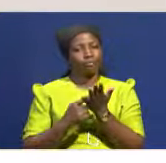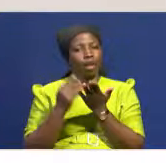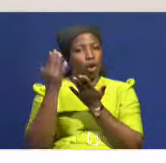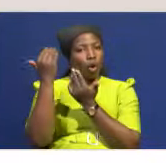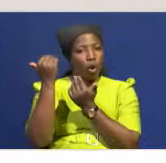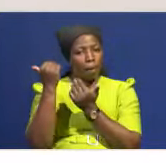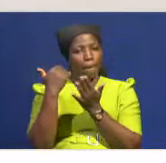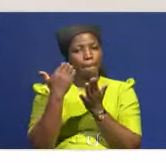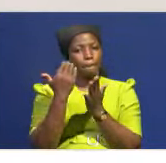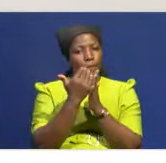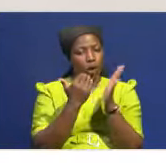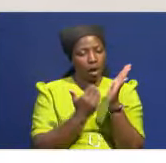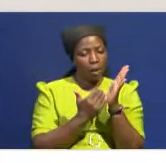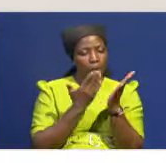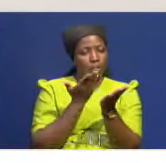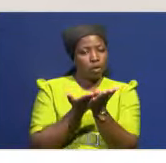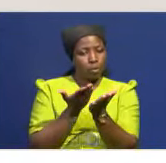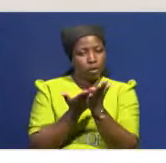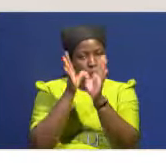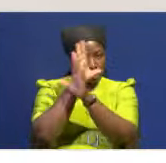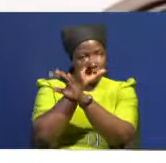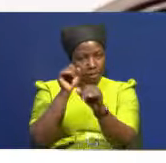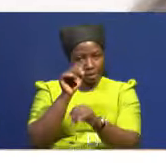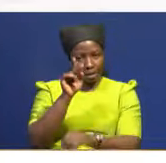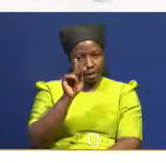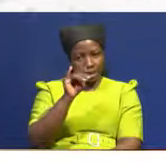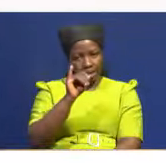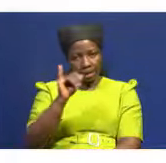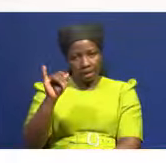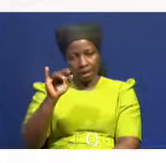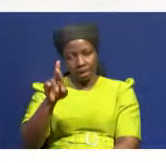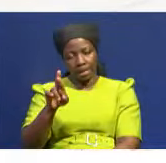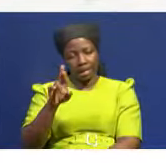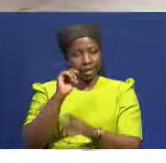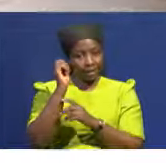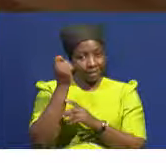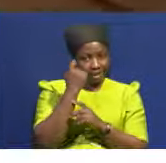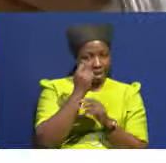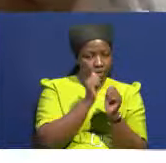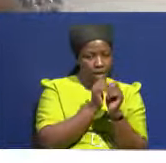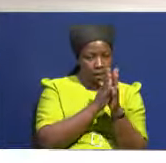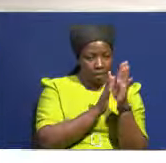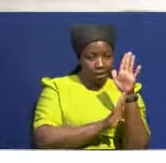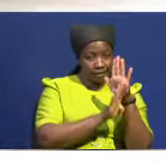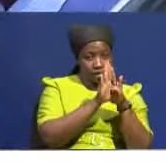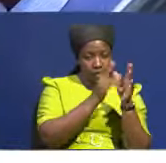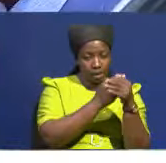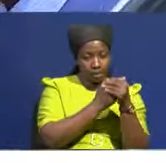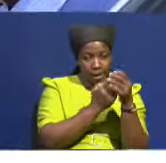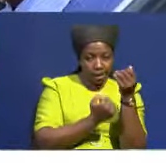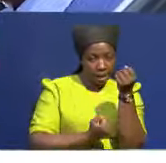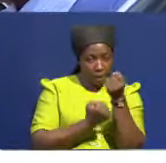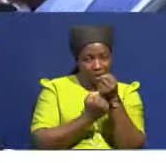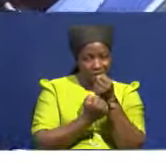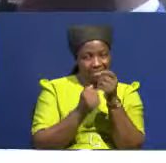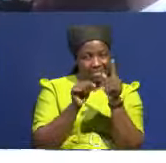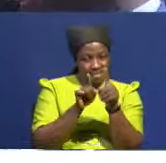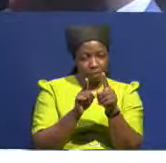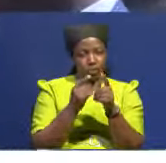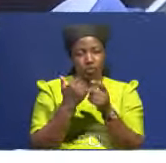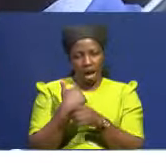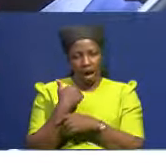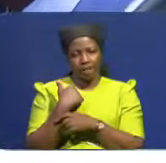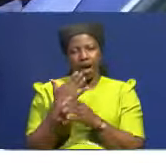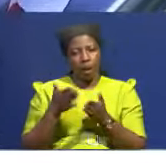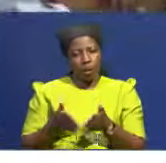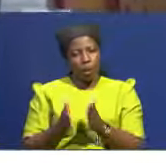initiative proposed by President Salva Kiir and supported by Kenya and development partners to devise a model for inclusive peace